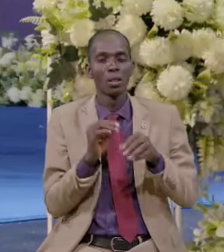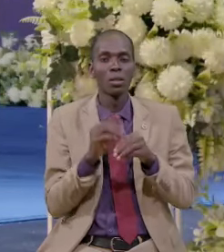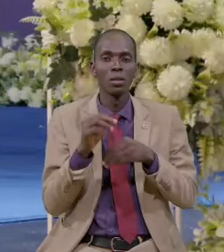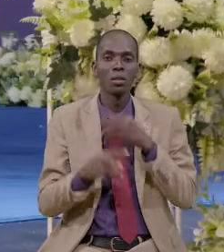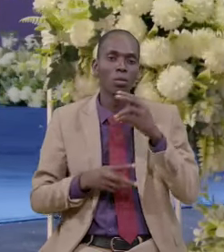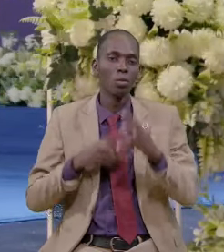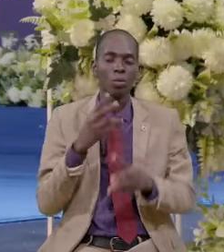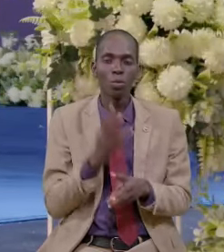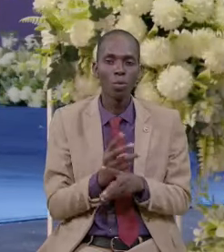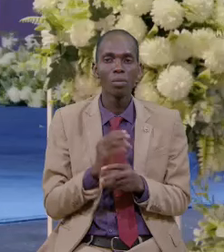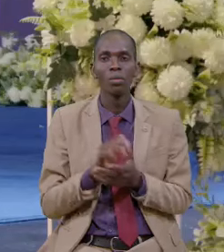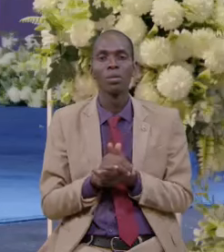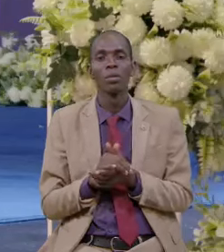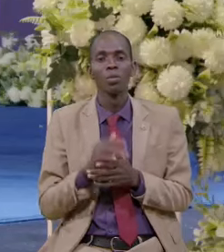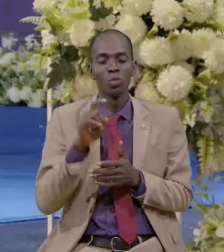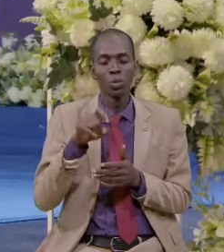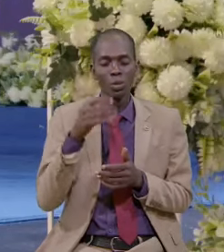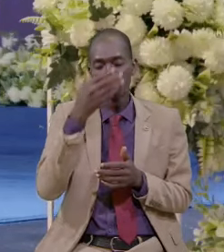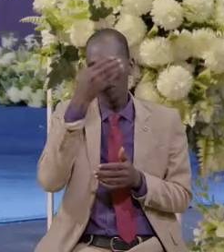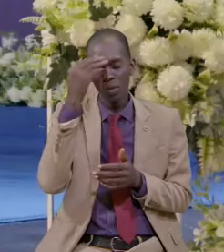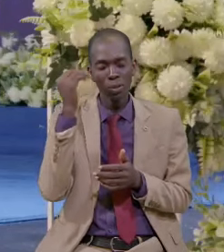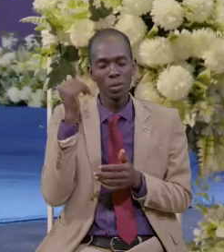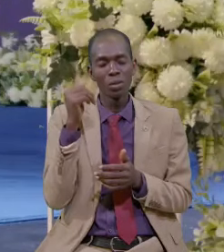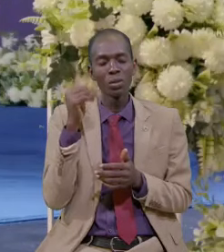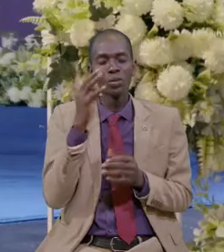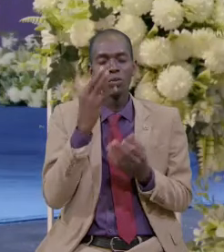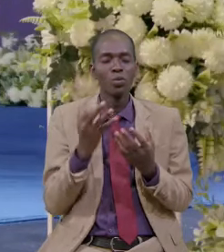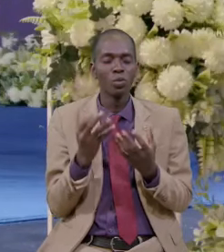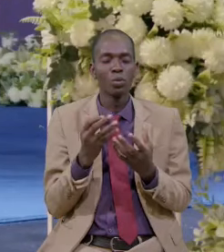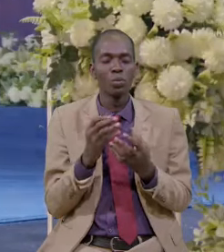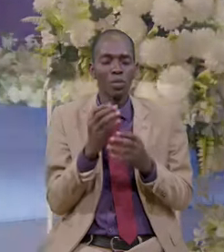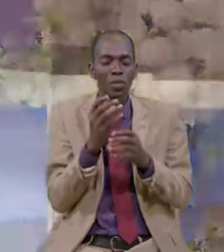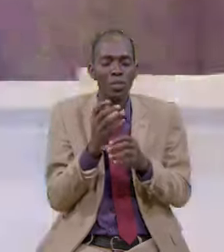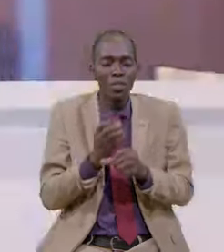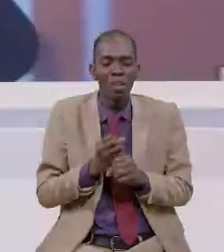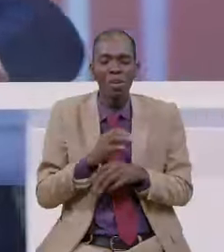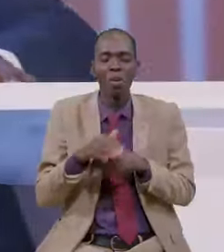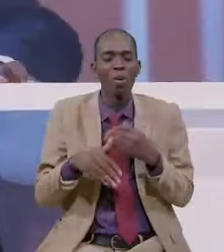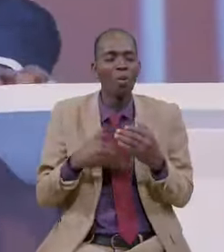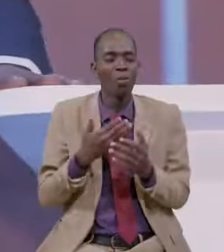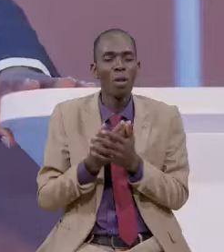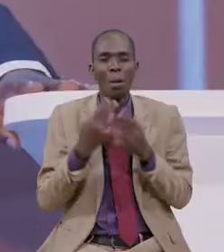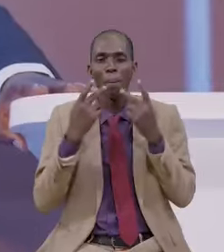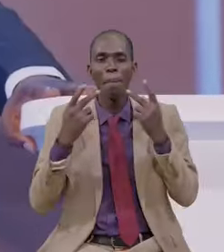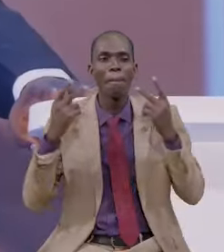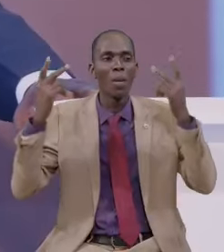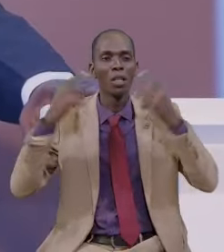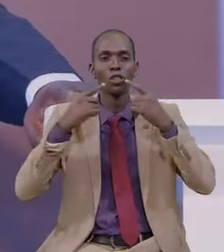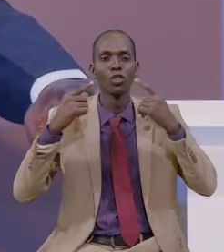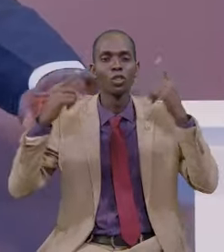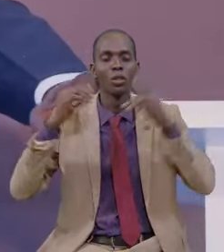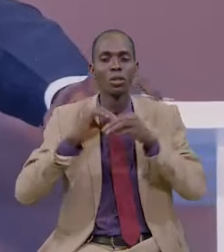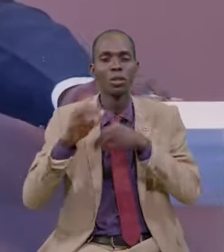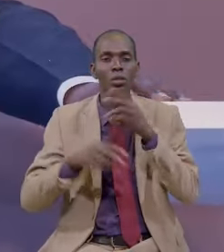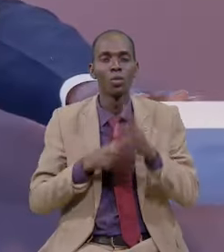the prosperity in the world, if we gain all the prizes and